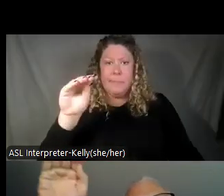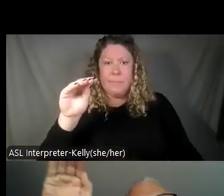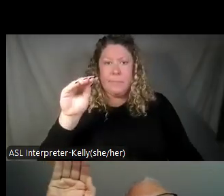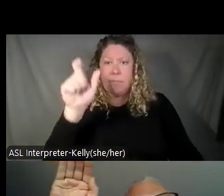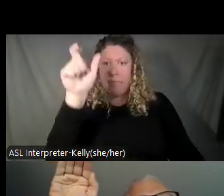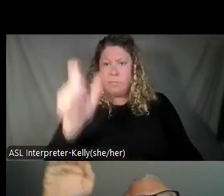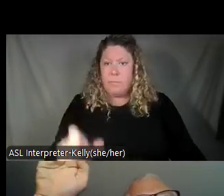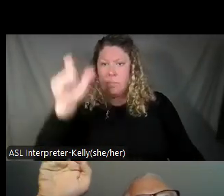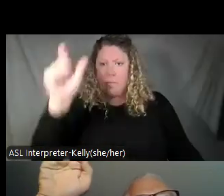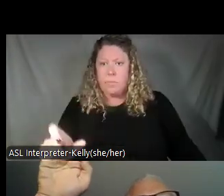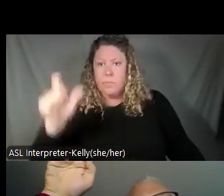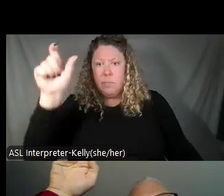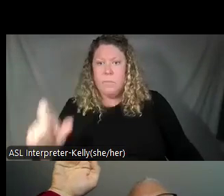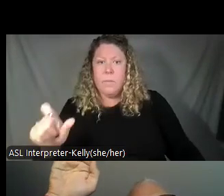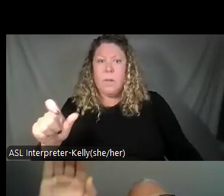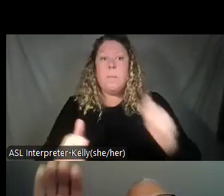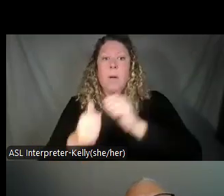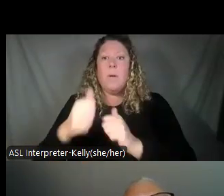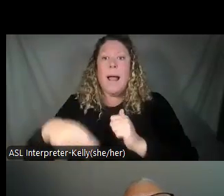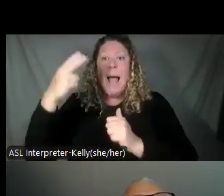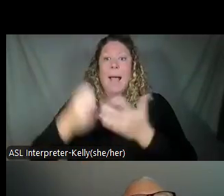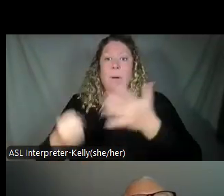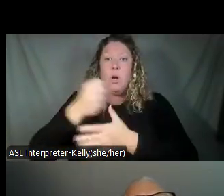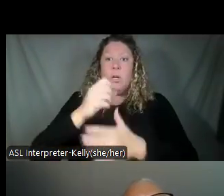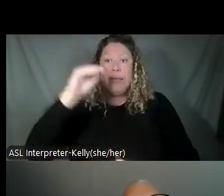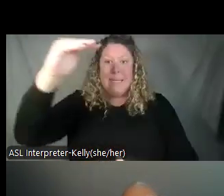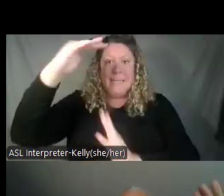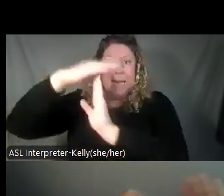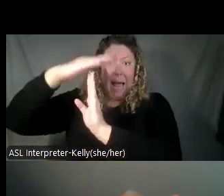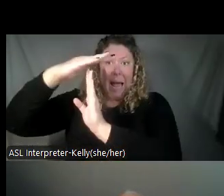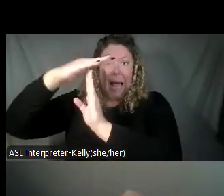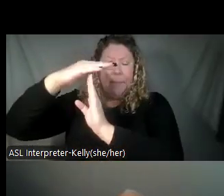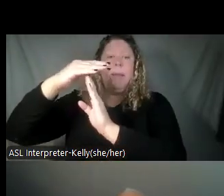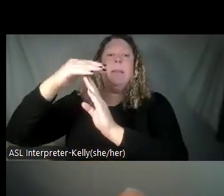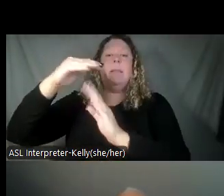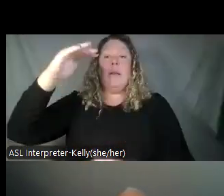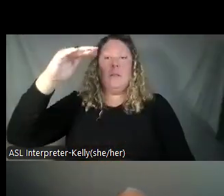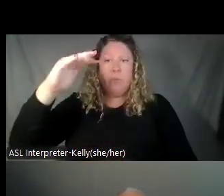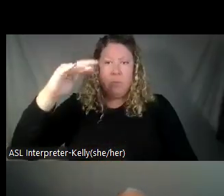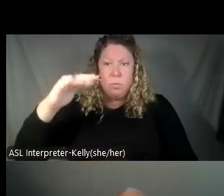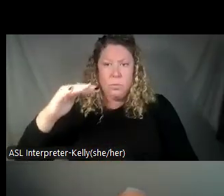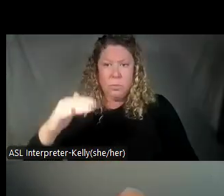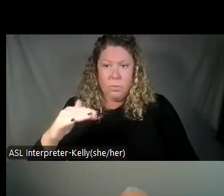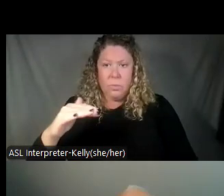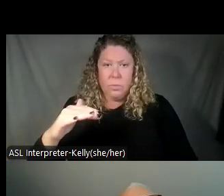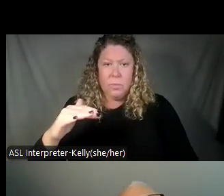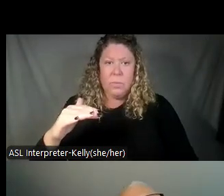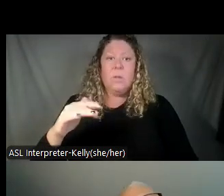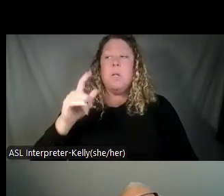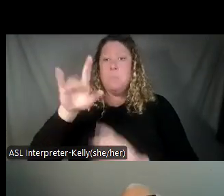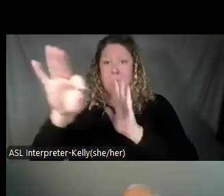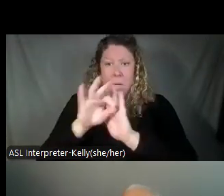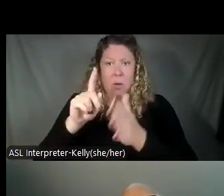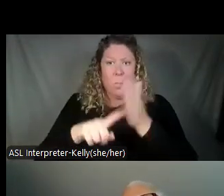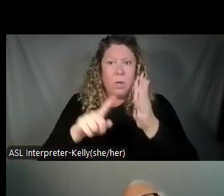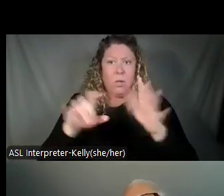highest priority is on top and less priority as you go. Then choose the things to work in the next 2 weeks, figure